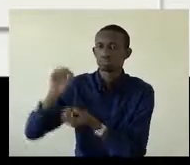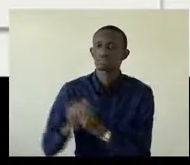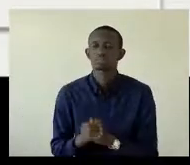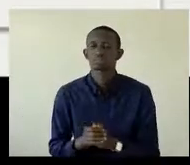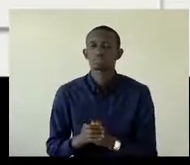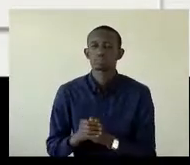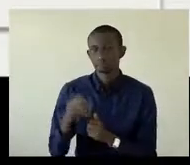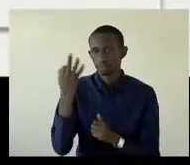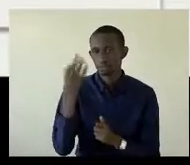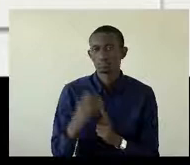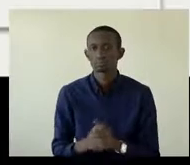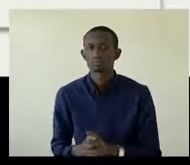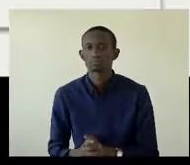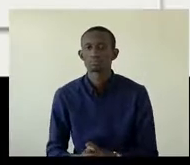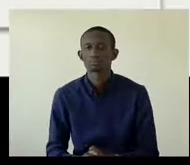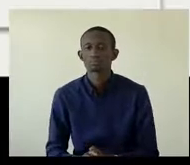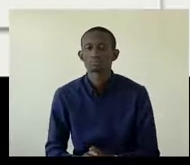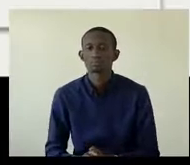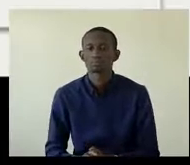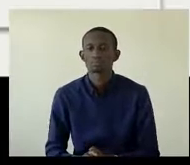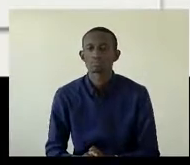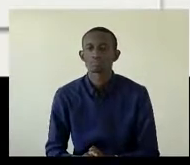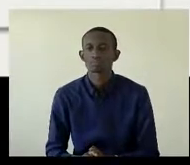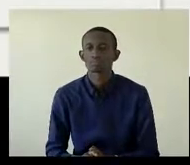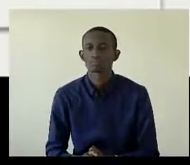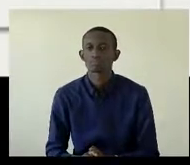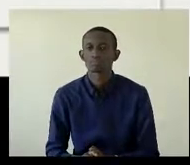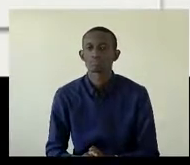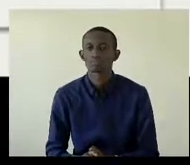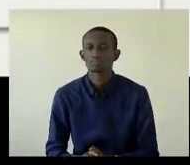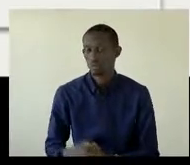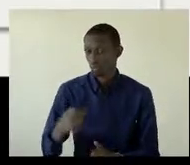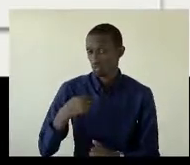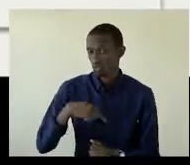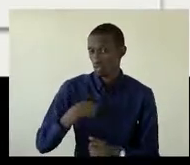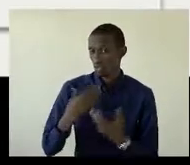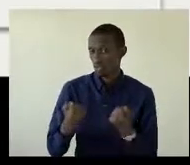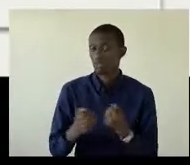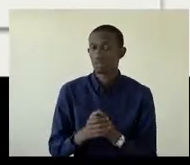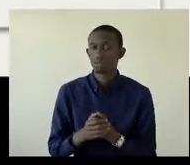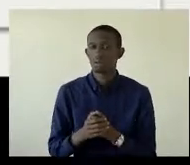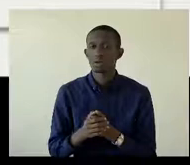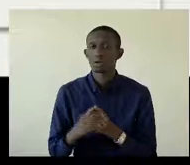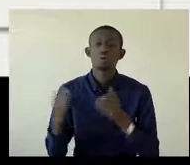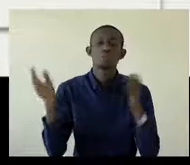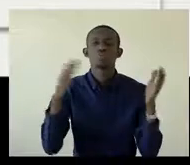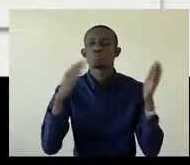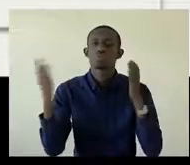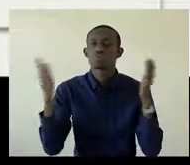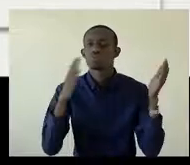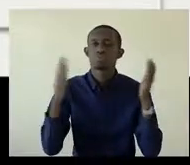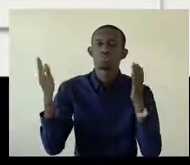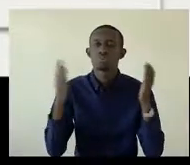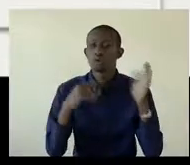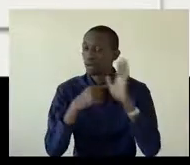Three, do we have some bit of weather in the picture that tries to show us that there